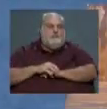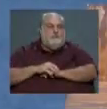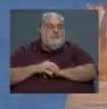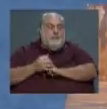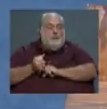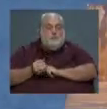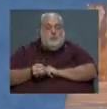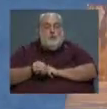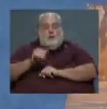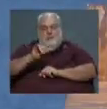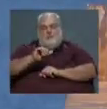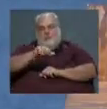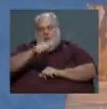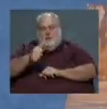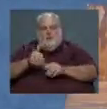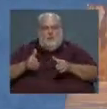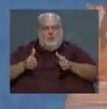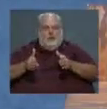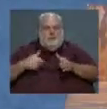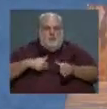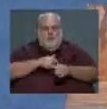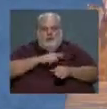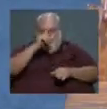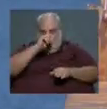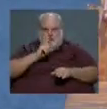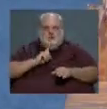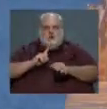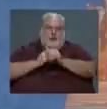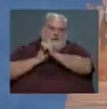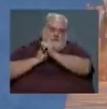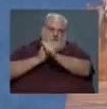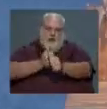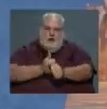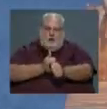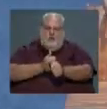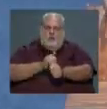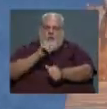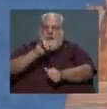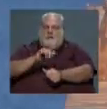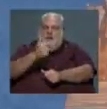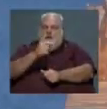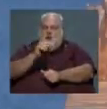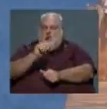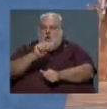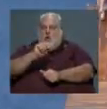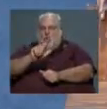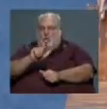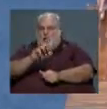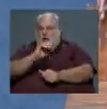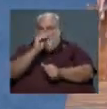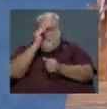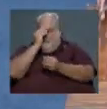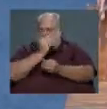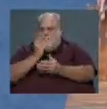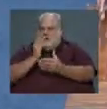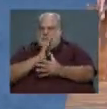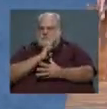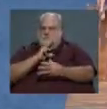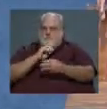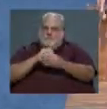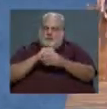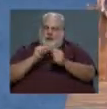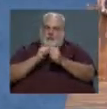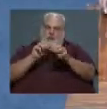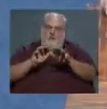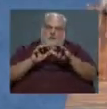so those were other major ways that we made sure that they were following the goals and the information that was included in the